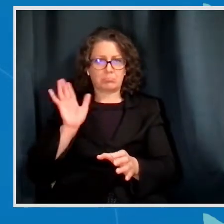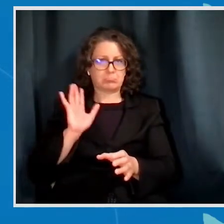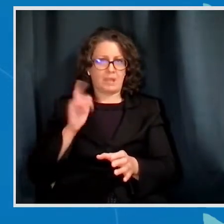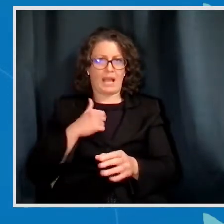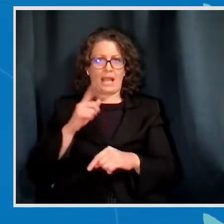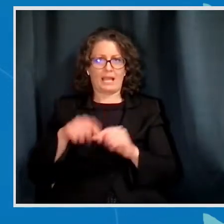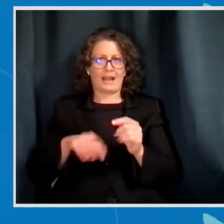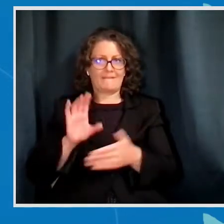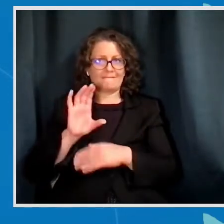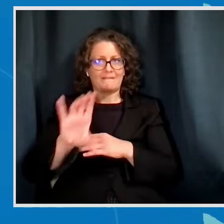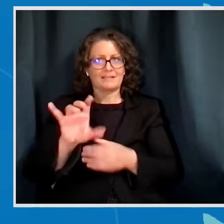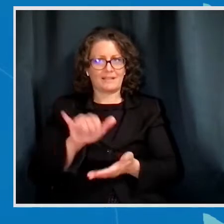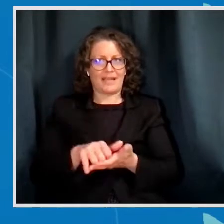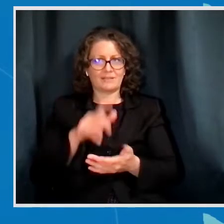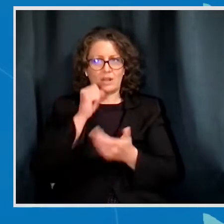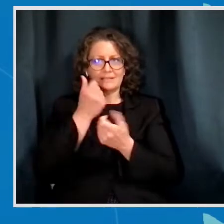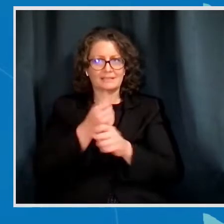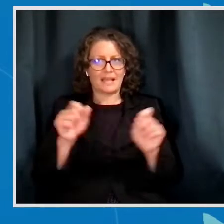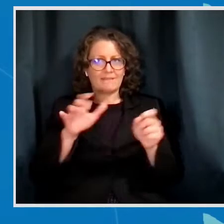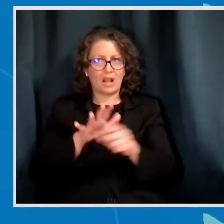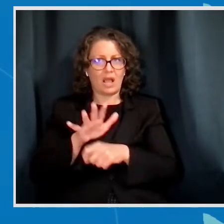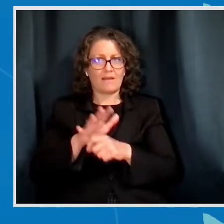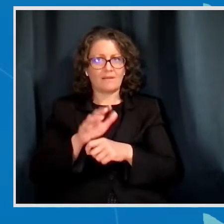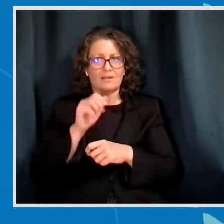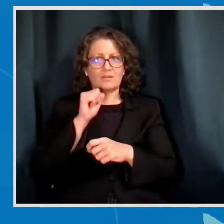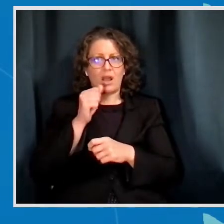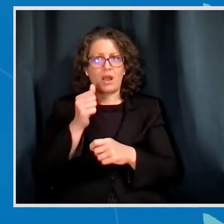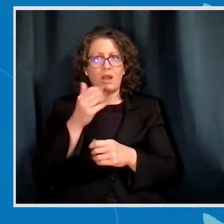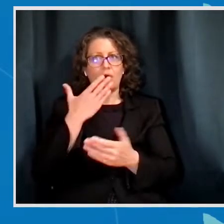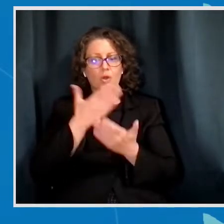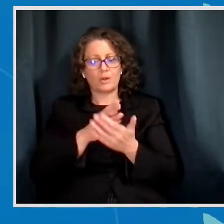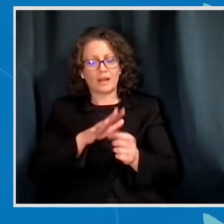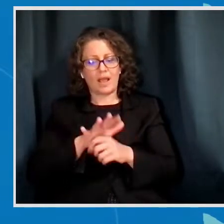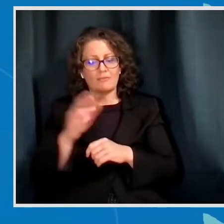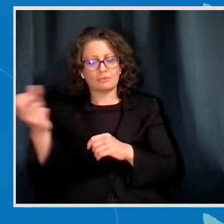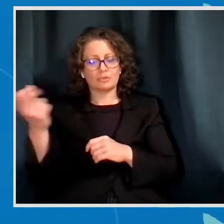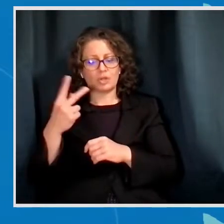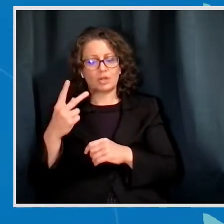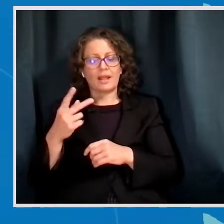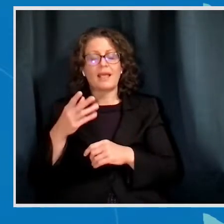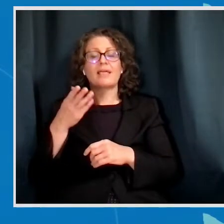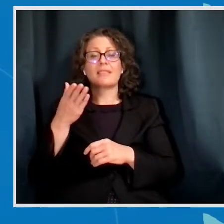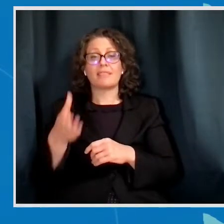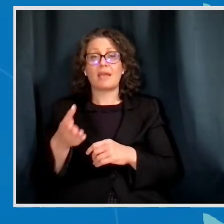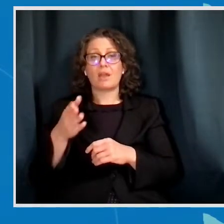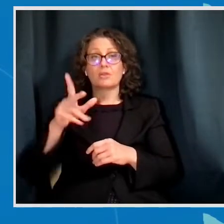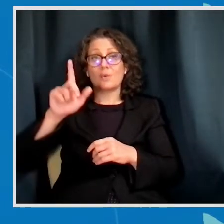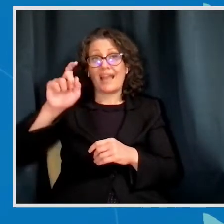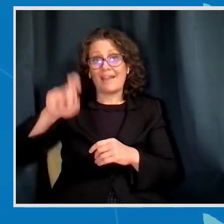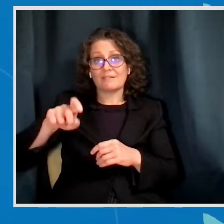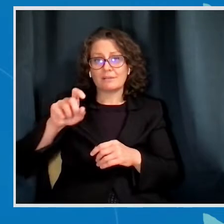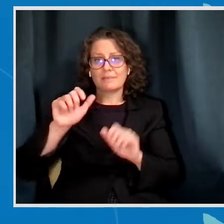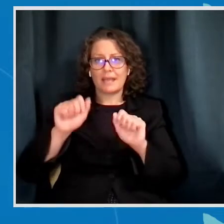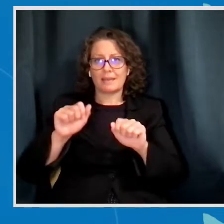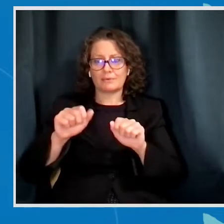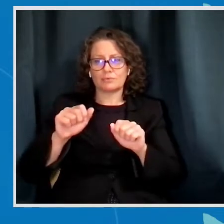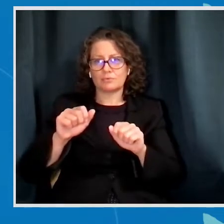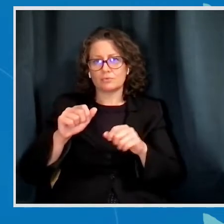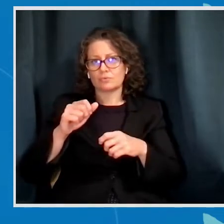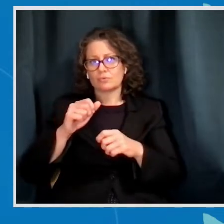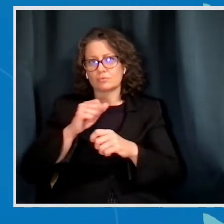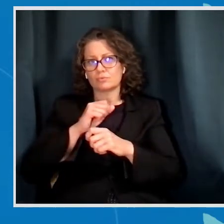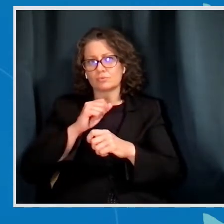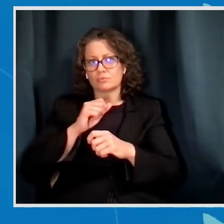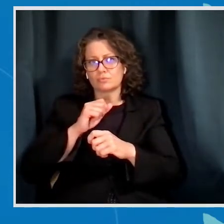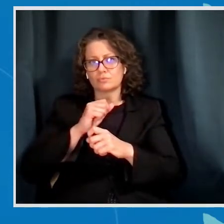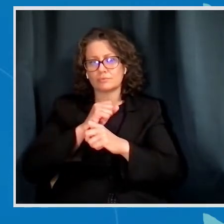safe enough, or that's not going to be a better enough return. There, you've got to be able to create a vision that helps those people to